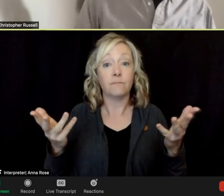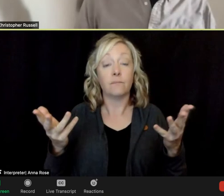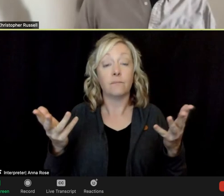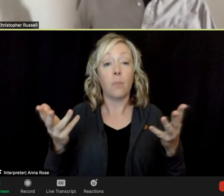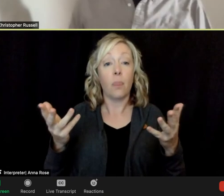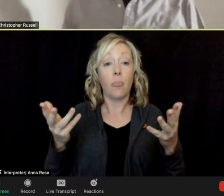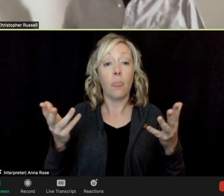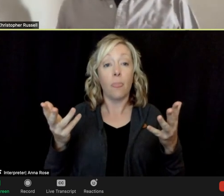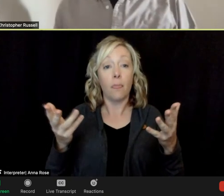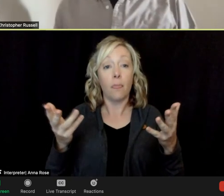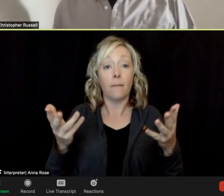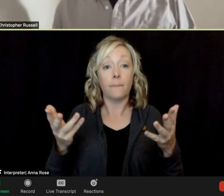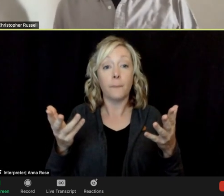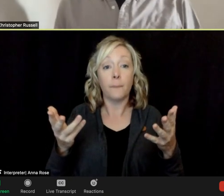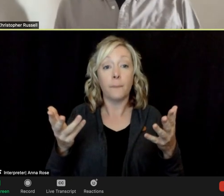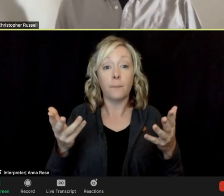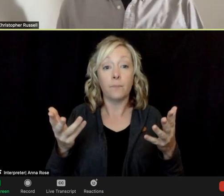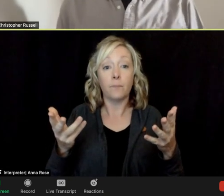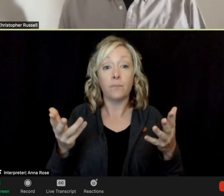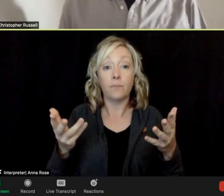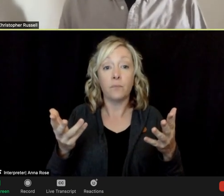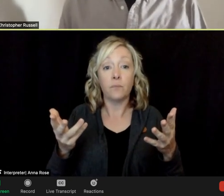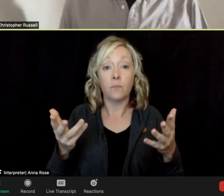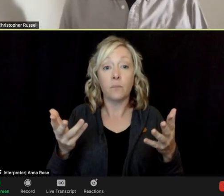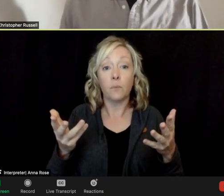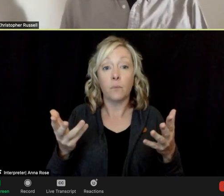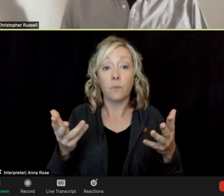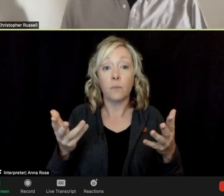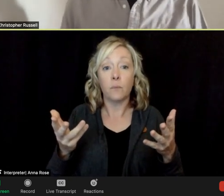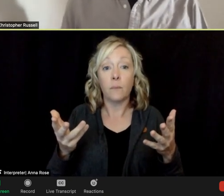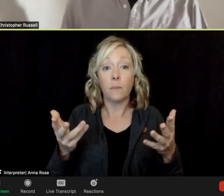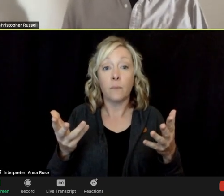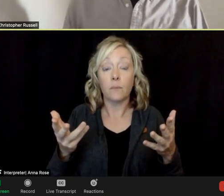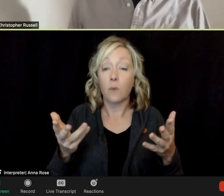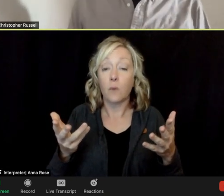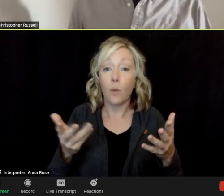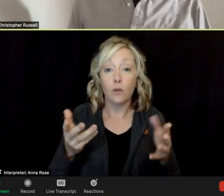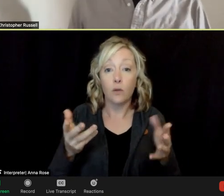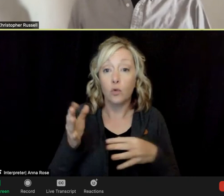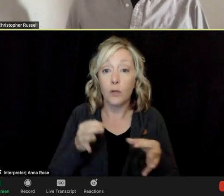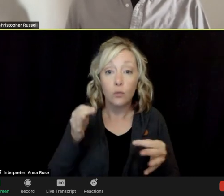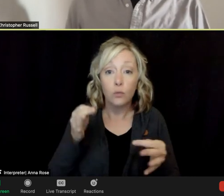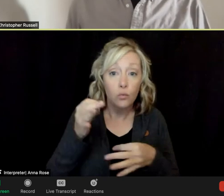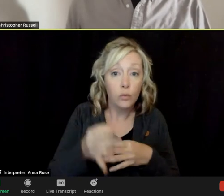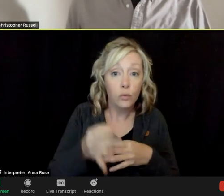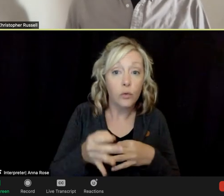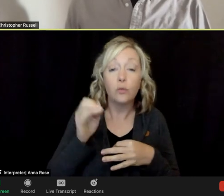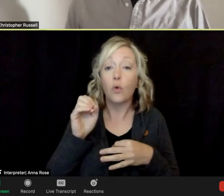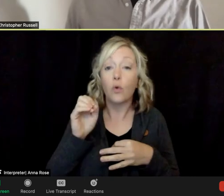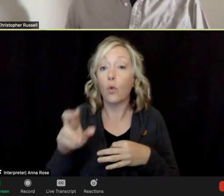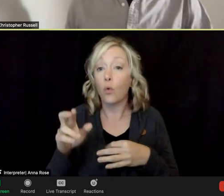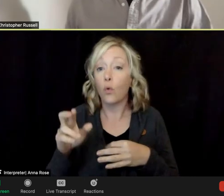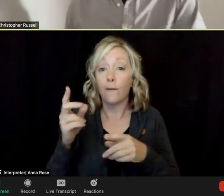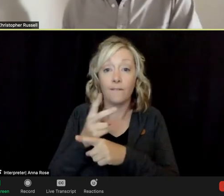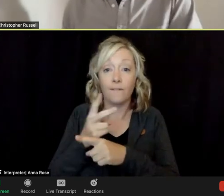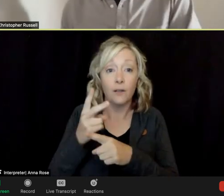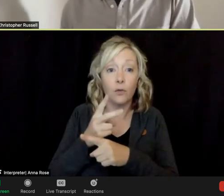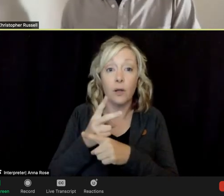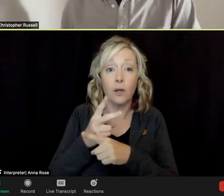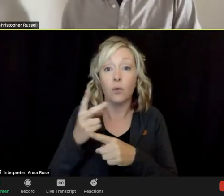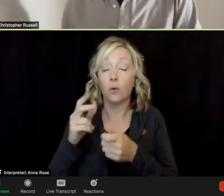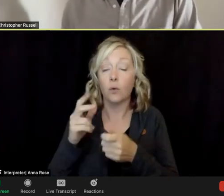rescheduling and allowing the student to actually focus on some of your goals and have some interactions that are meaningful, and continuing